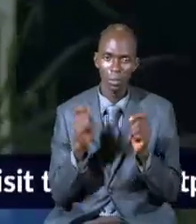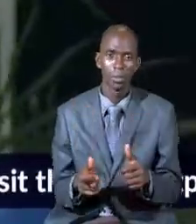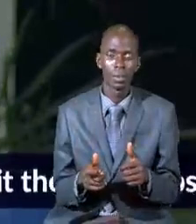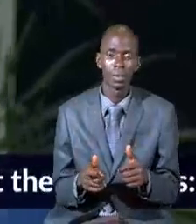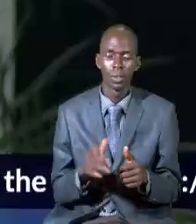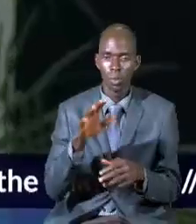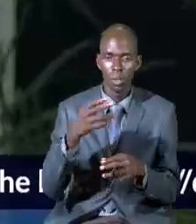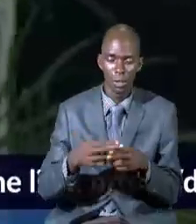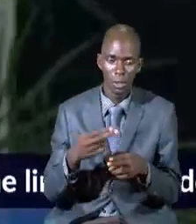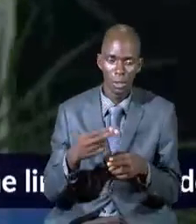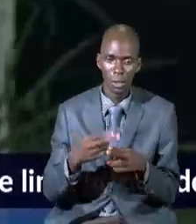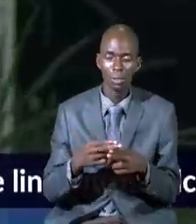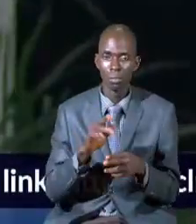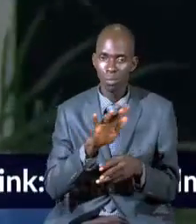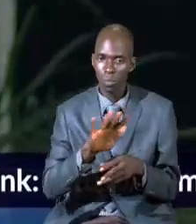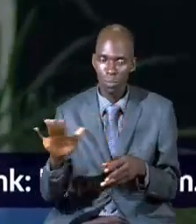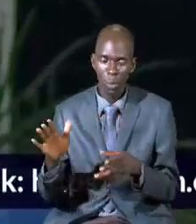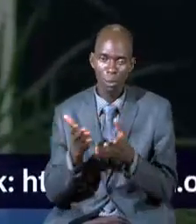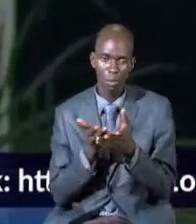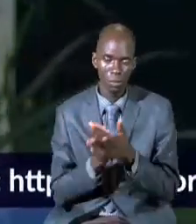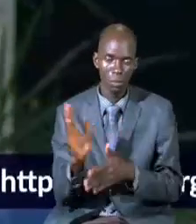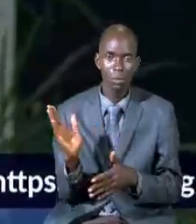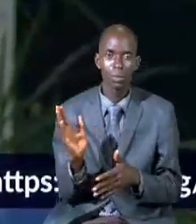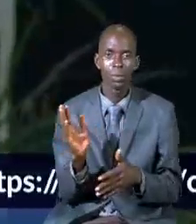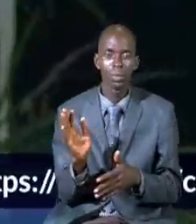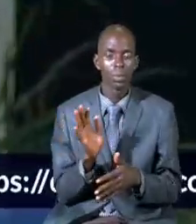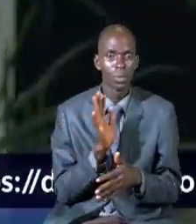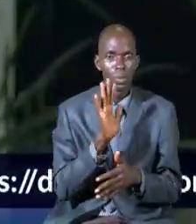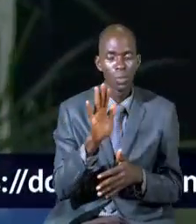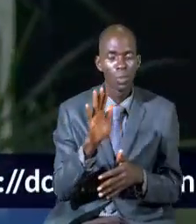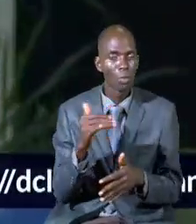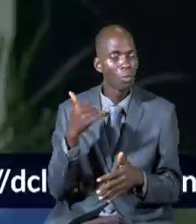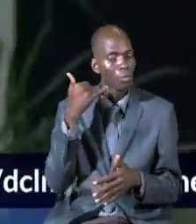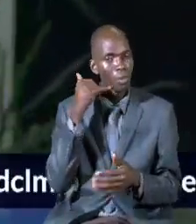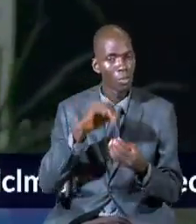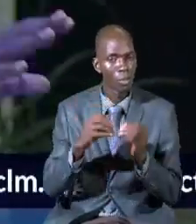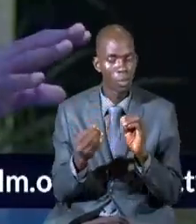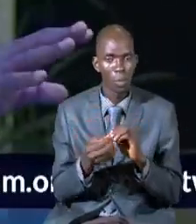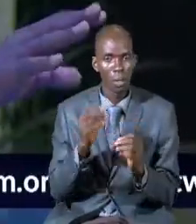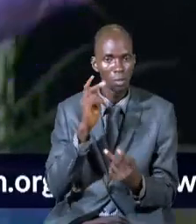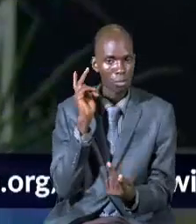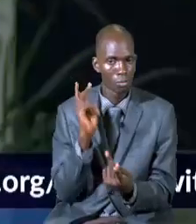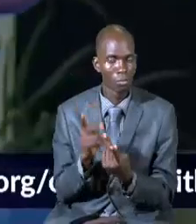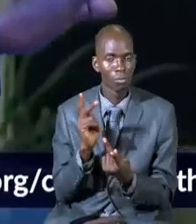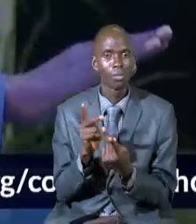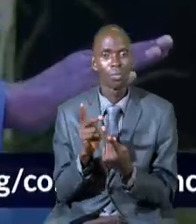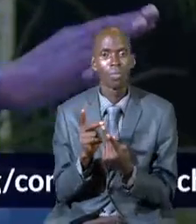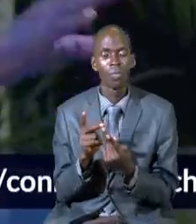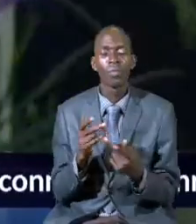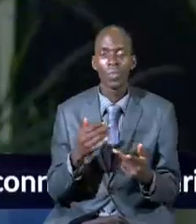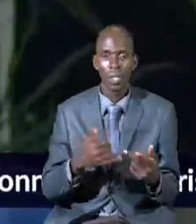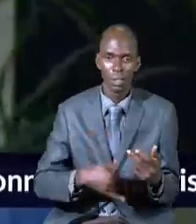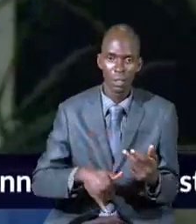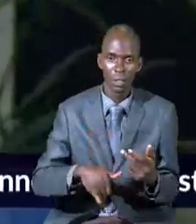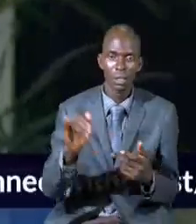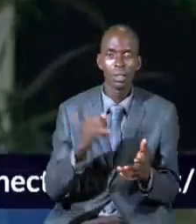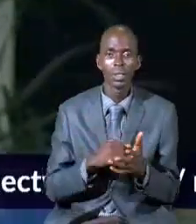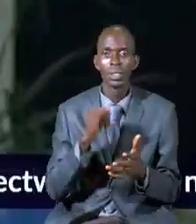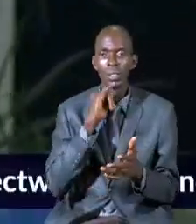out. Your number perfectly written. Yes, it is the beginning of the